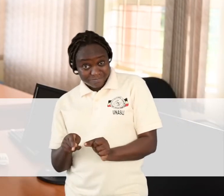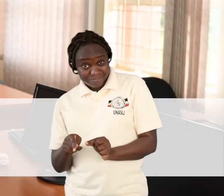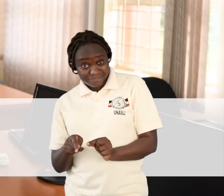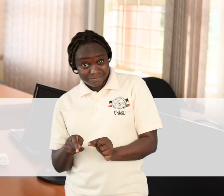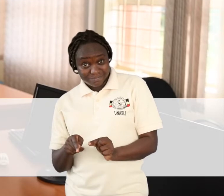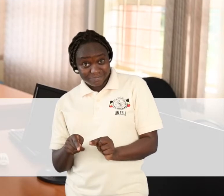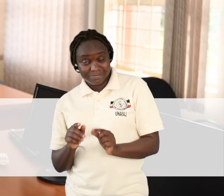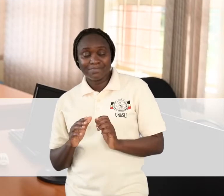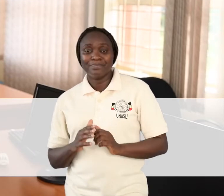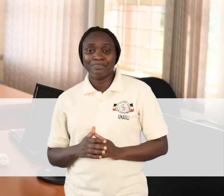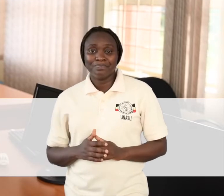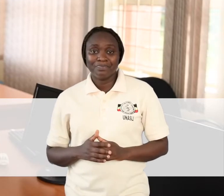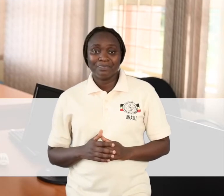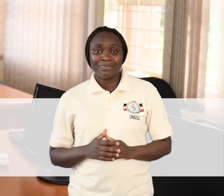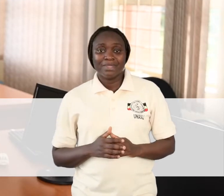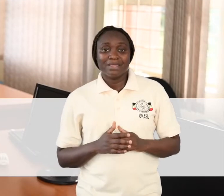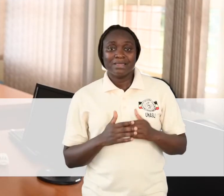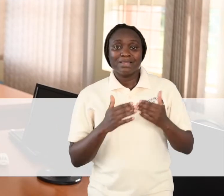still.